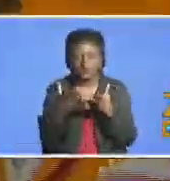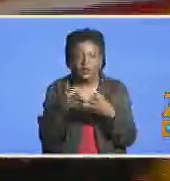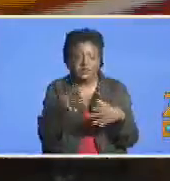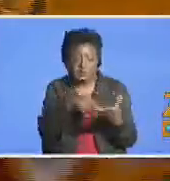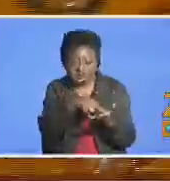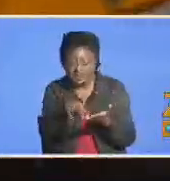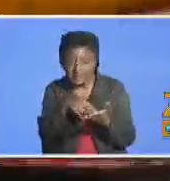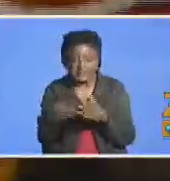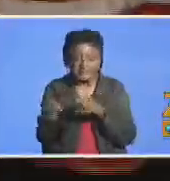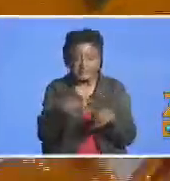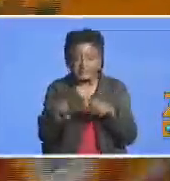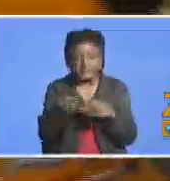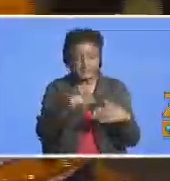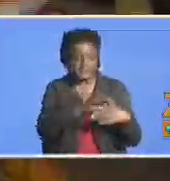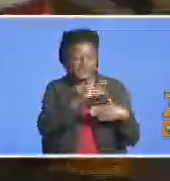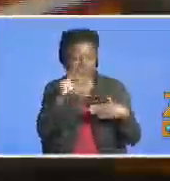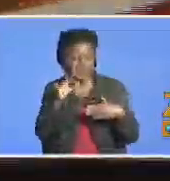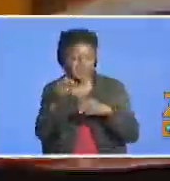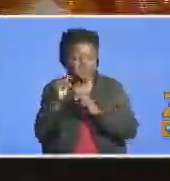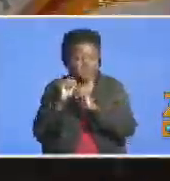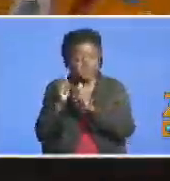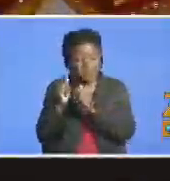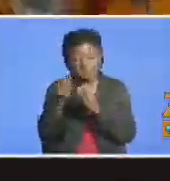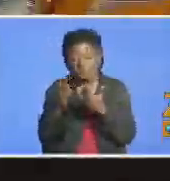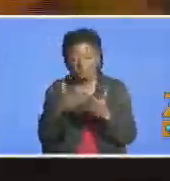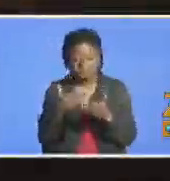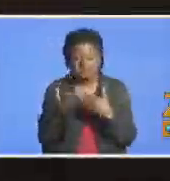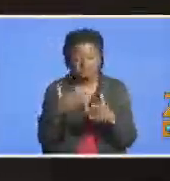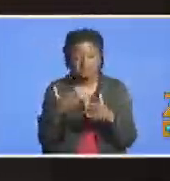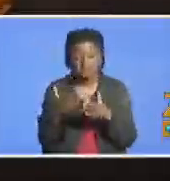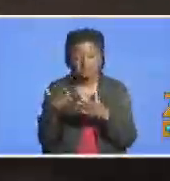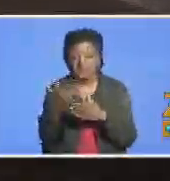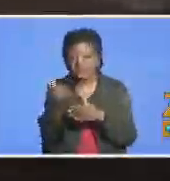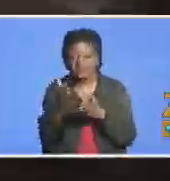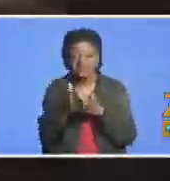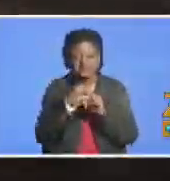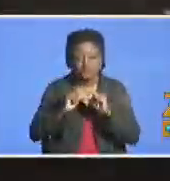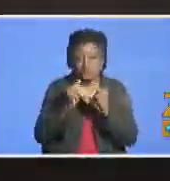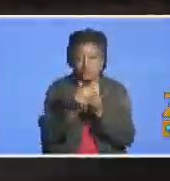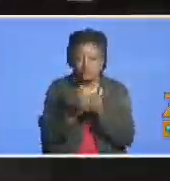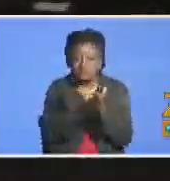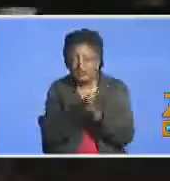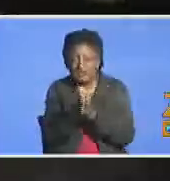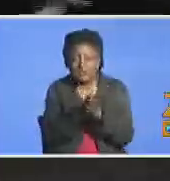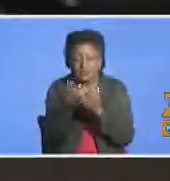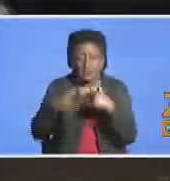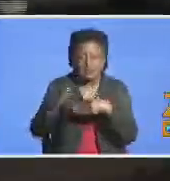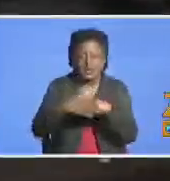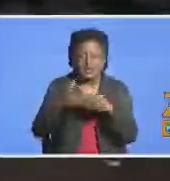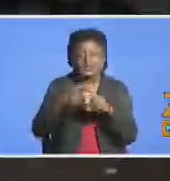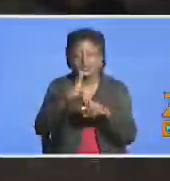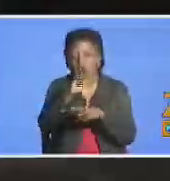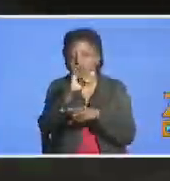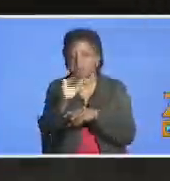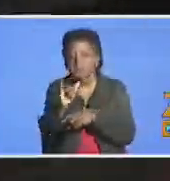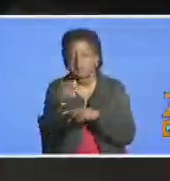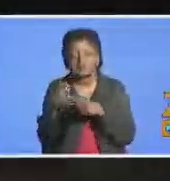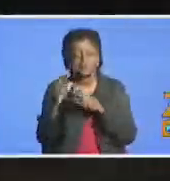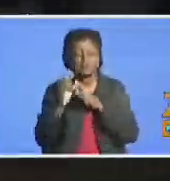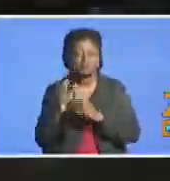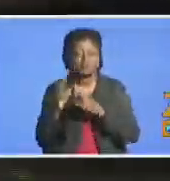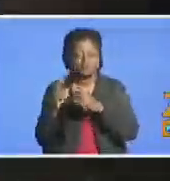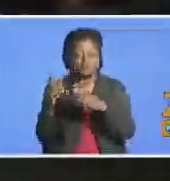kind of thing. Either way, Miller says Junkanoo groups are eager to get back on Bay to rush once again. Cleopatra